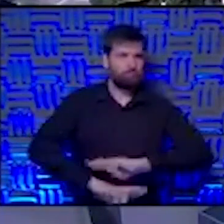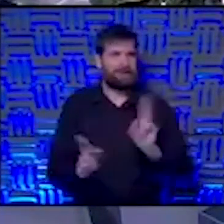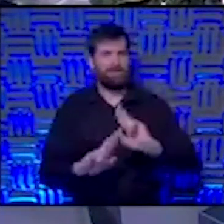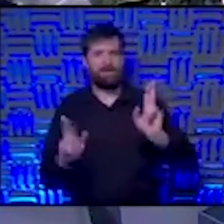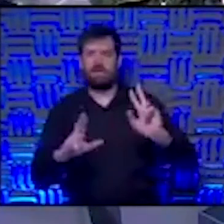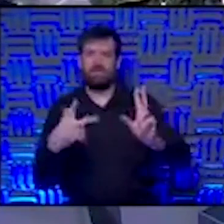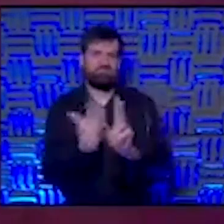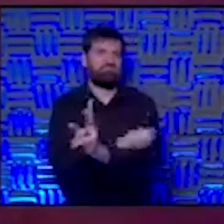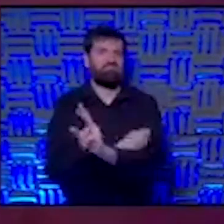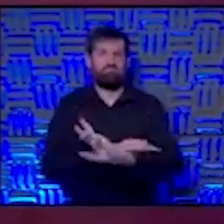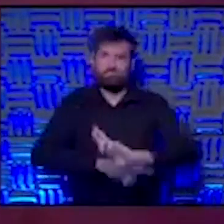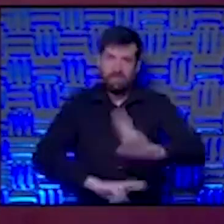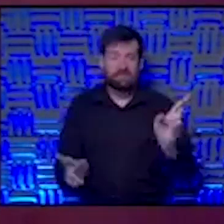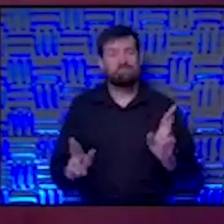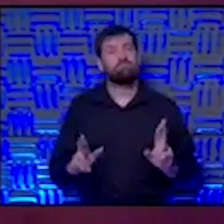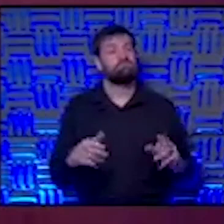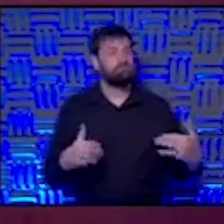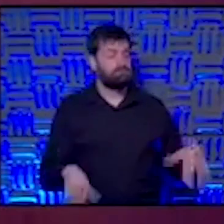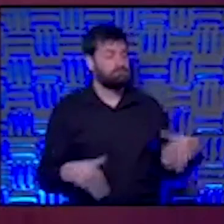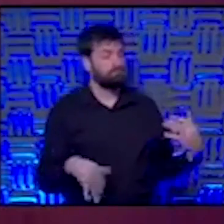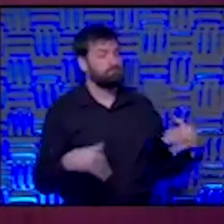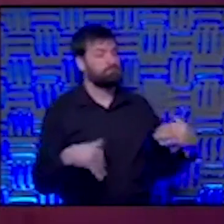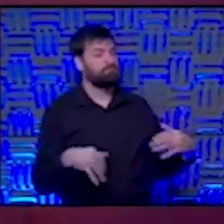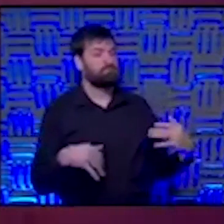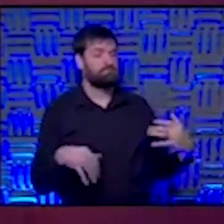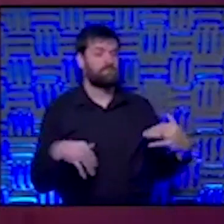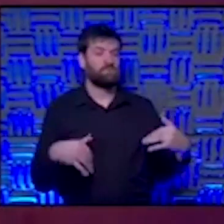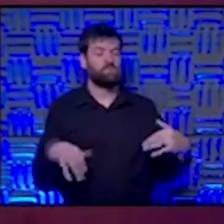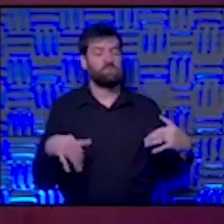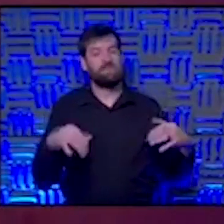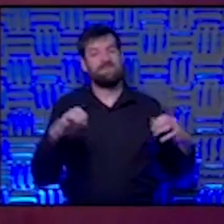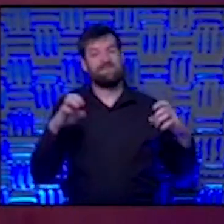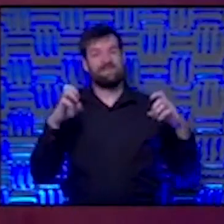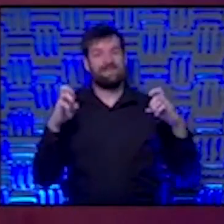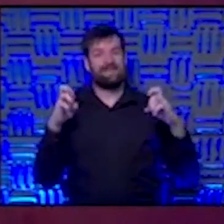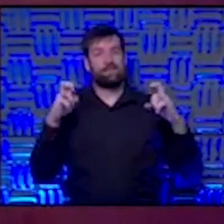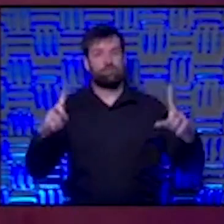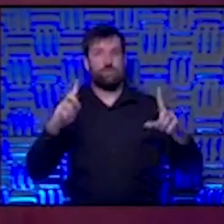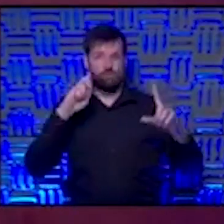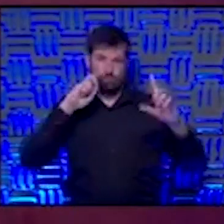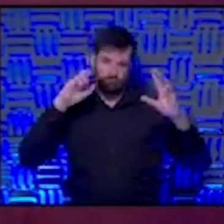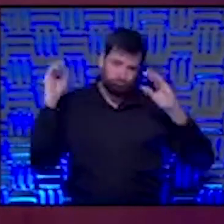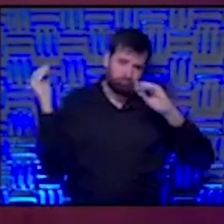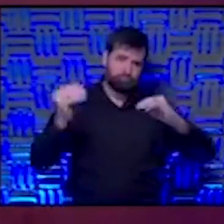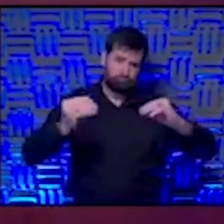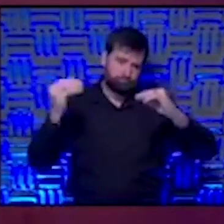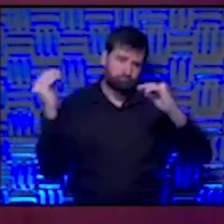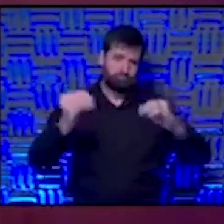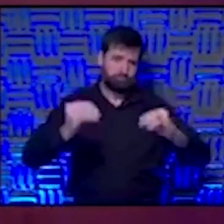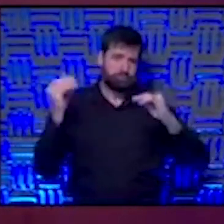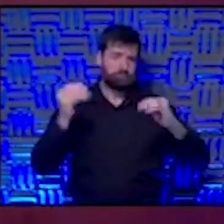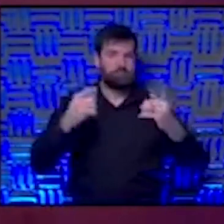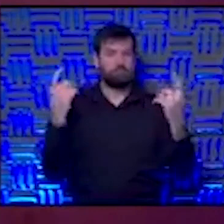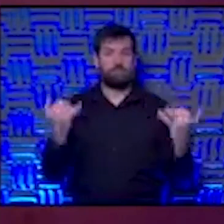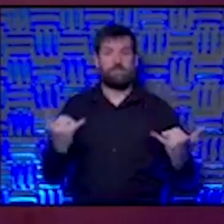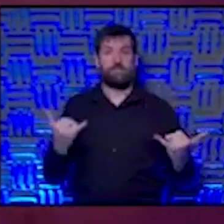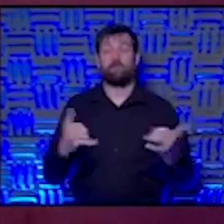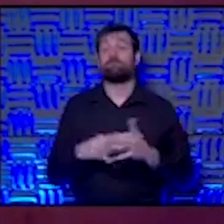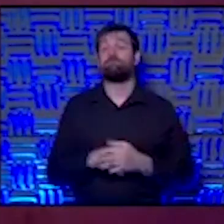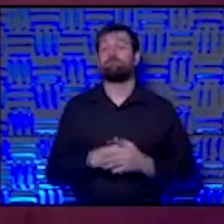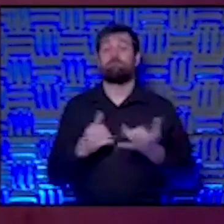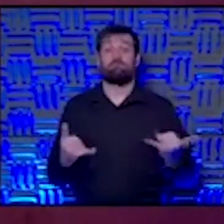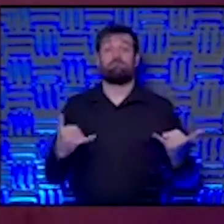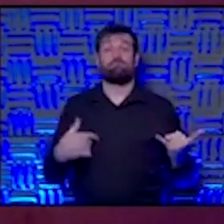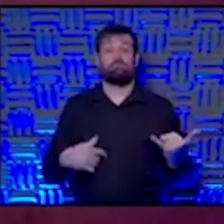done, let's do this? There is a massive education rollout that is happening. Right now, we